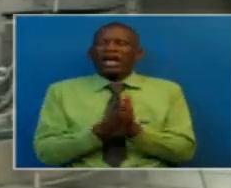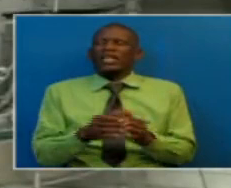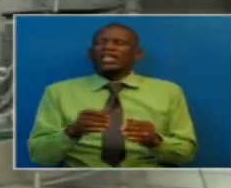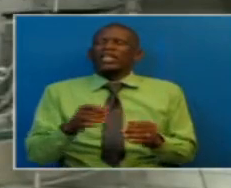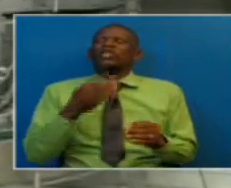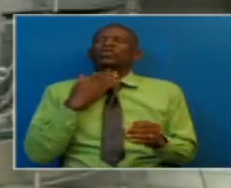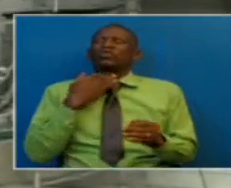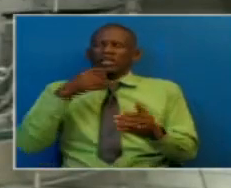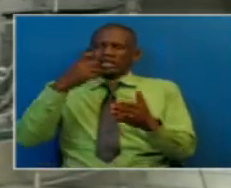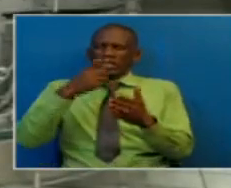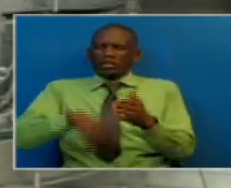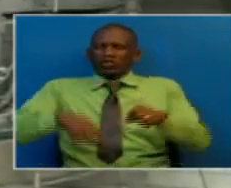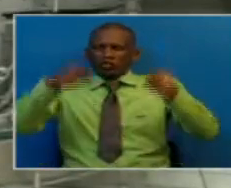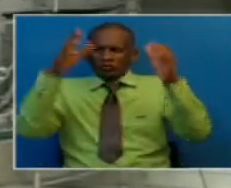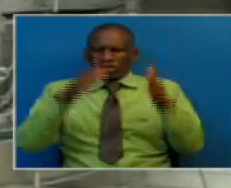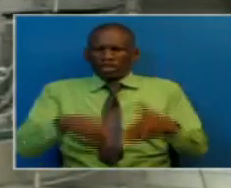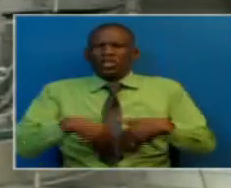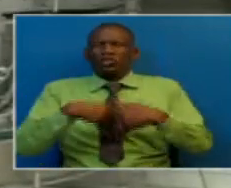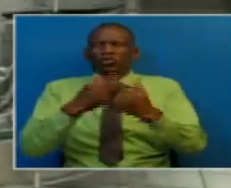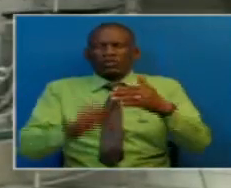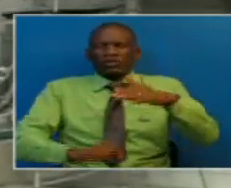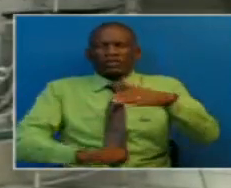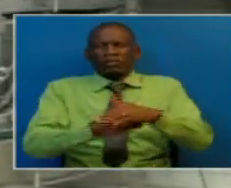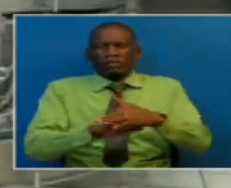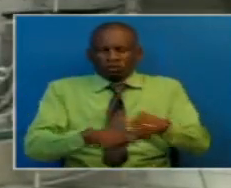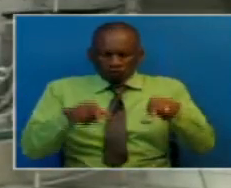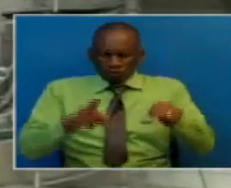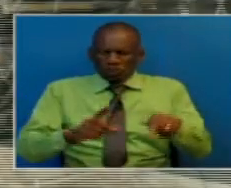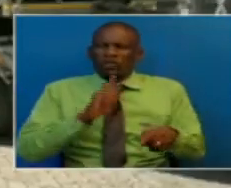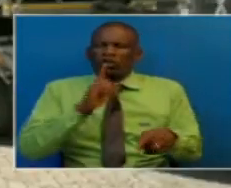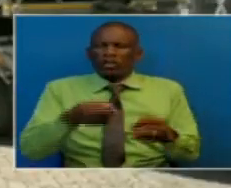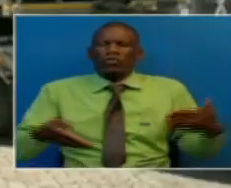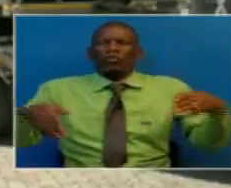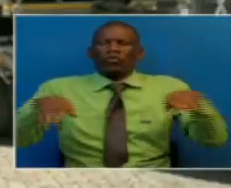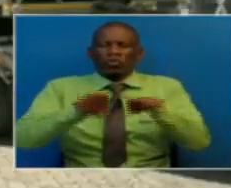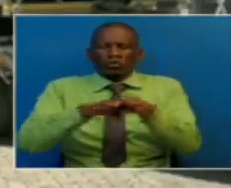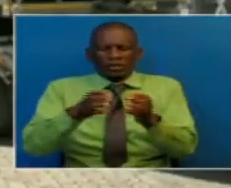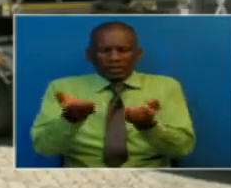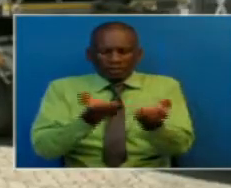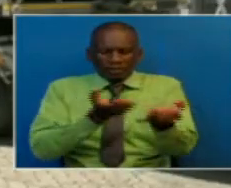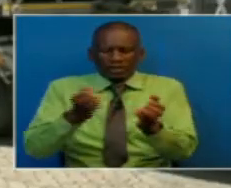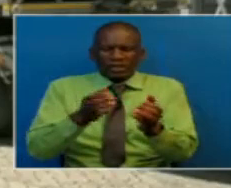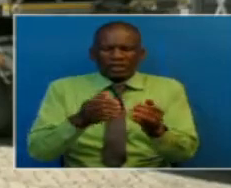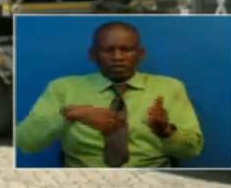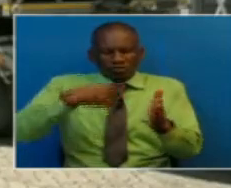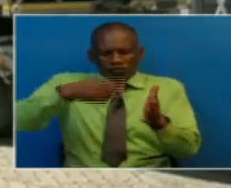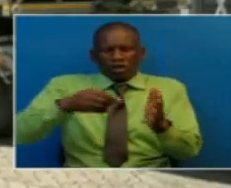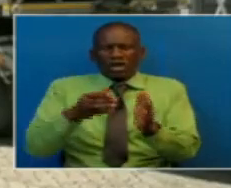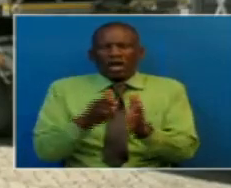the taxman to issue a moratorium on the current order to close the brewery and for a review